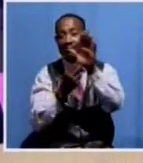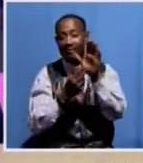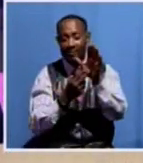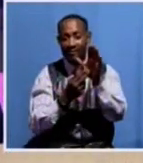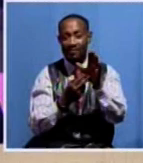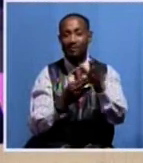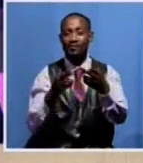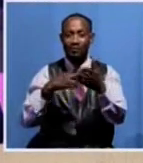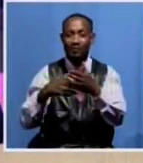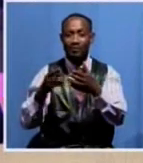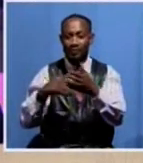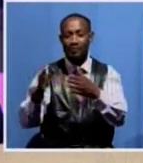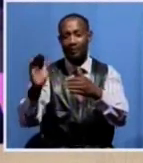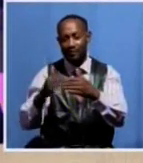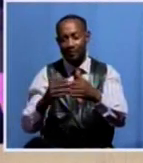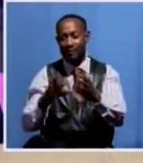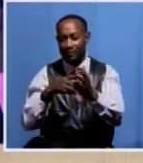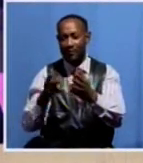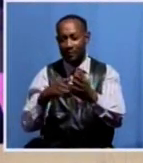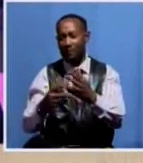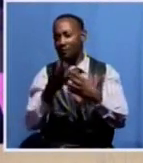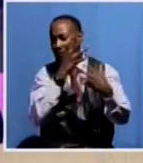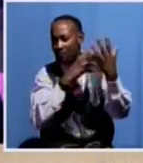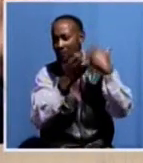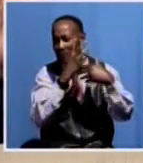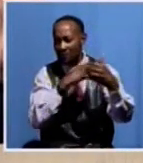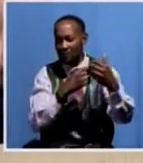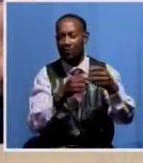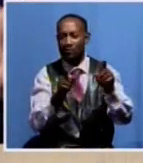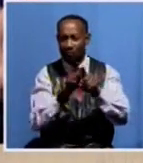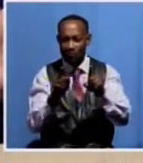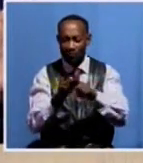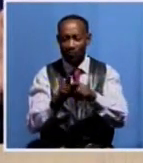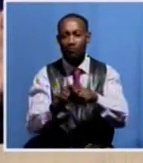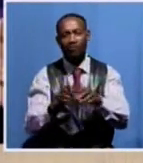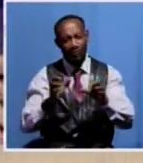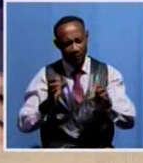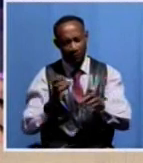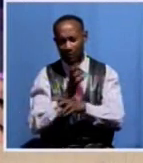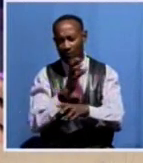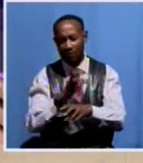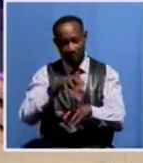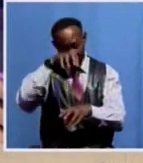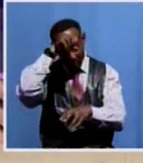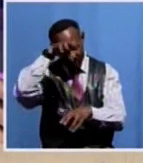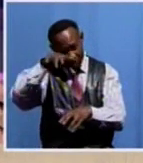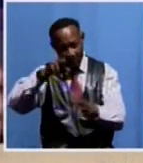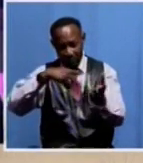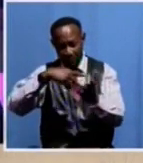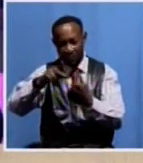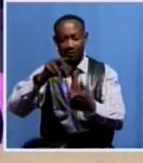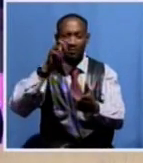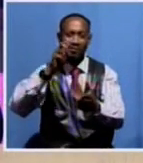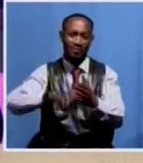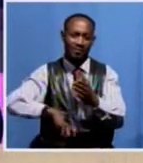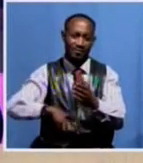refunds which escalate domestic debt and probably push the mines to pay tax. We were told, right on this